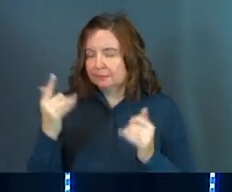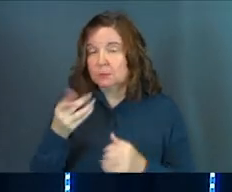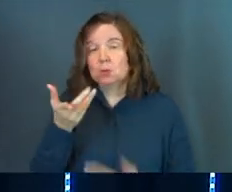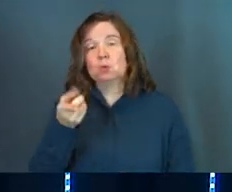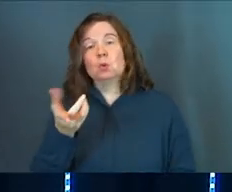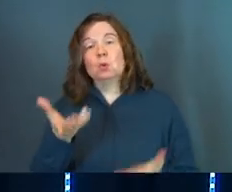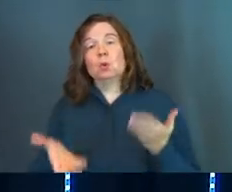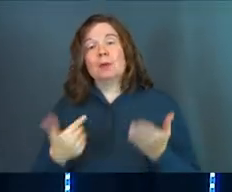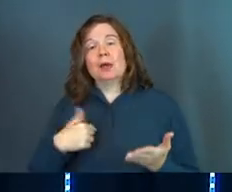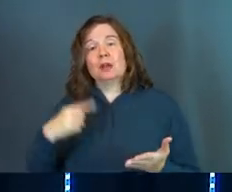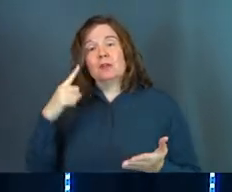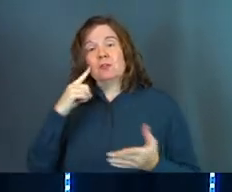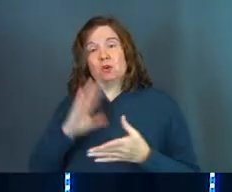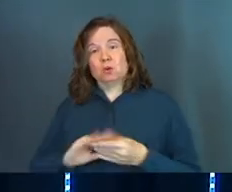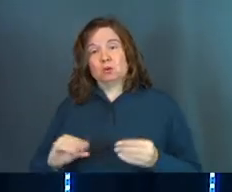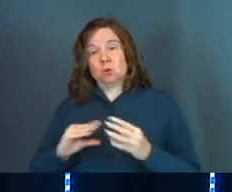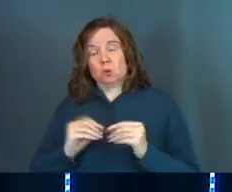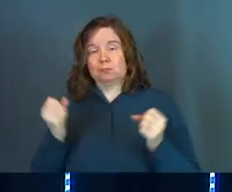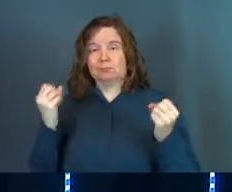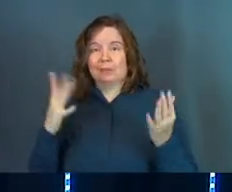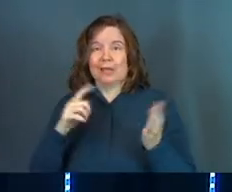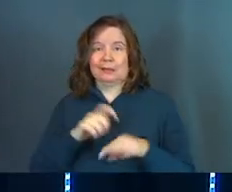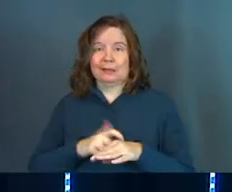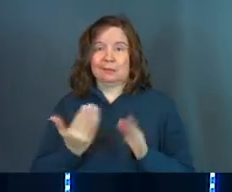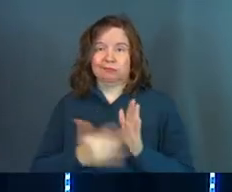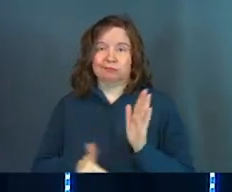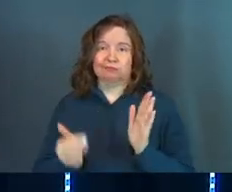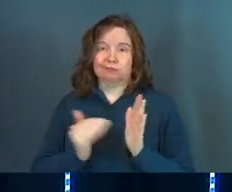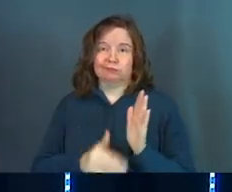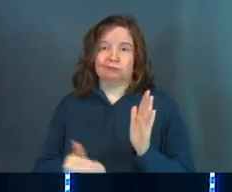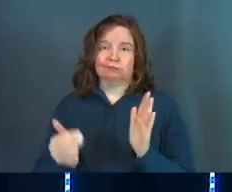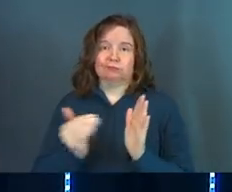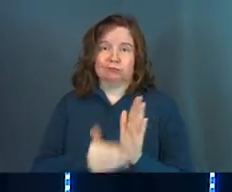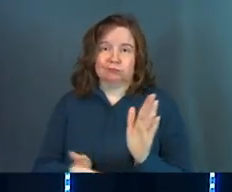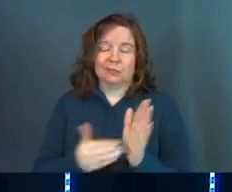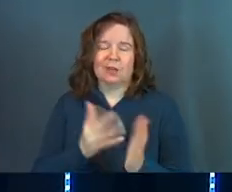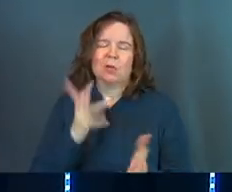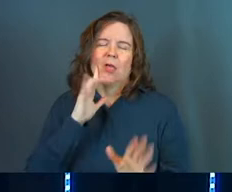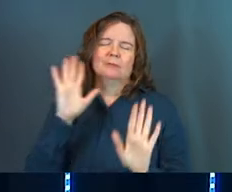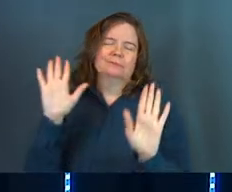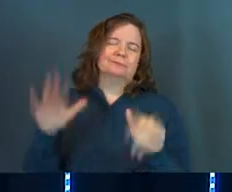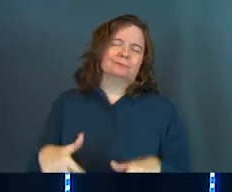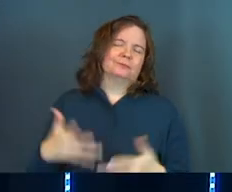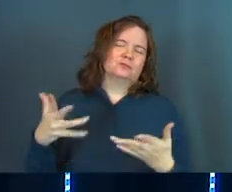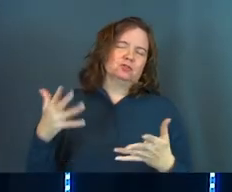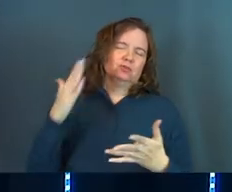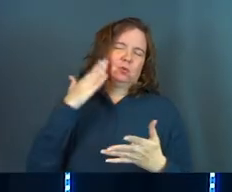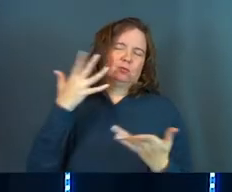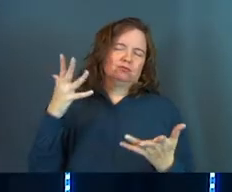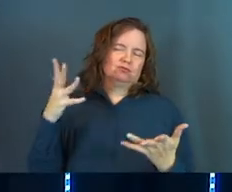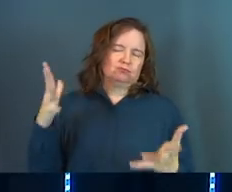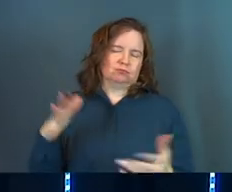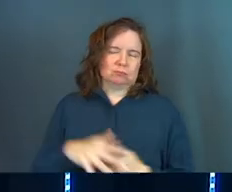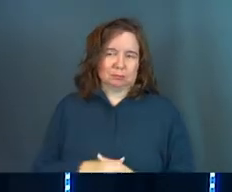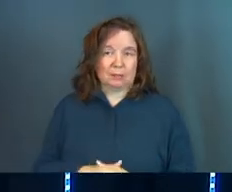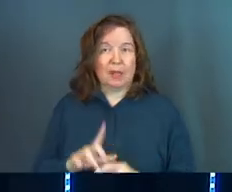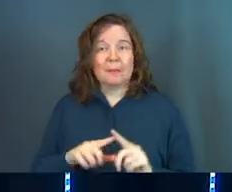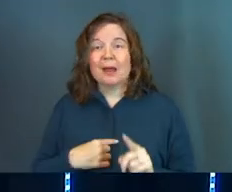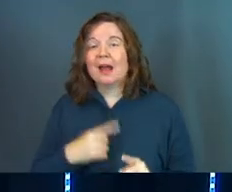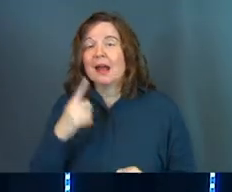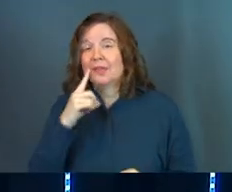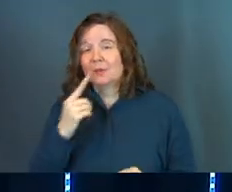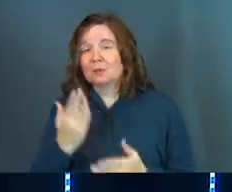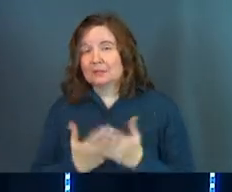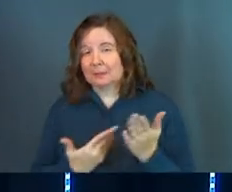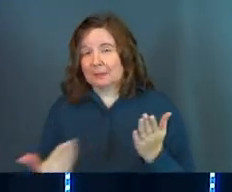You might have heard this story 1,000 times. And you might think that you know everything that there is to know about this story. But I think there's